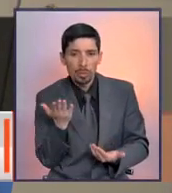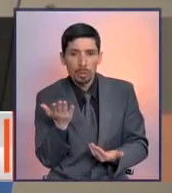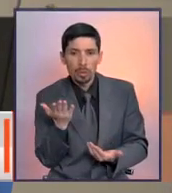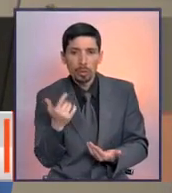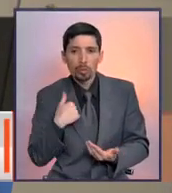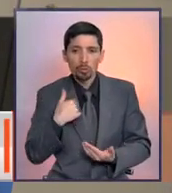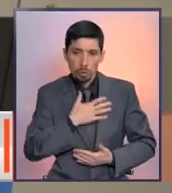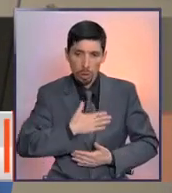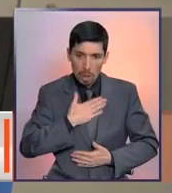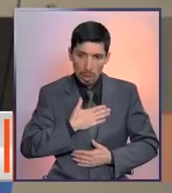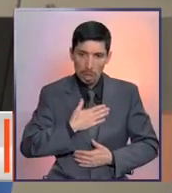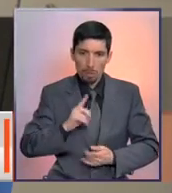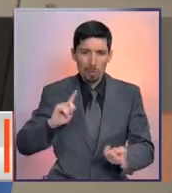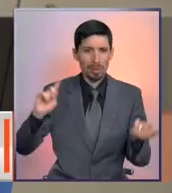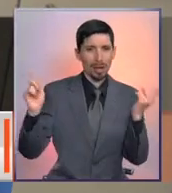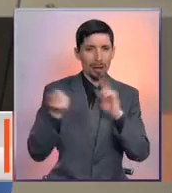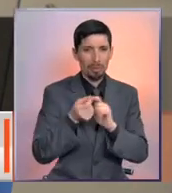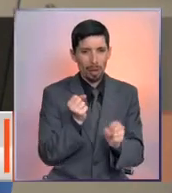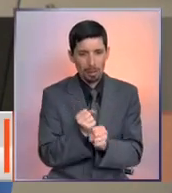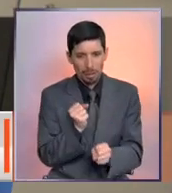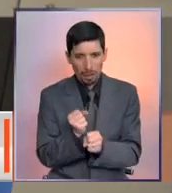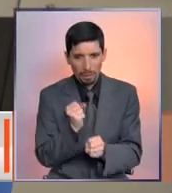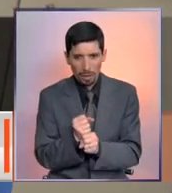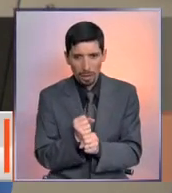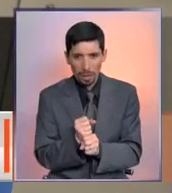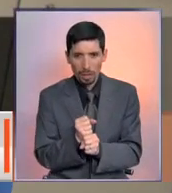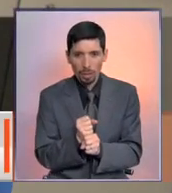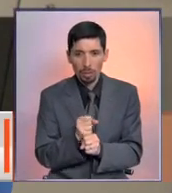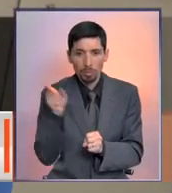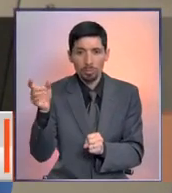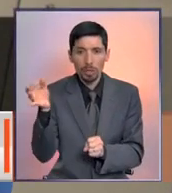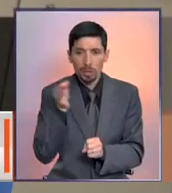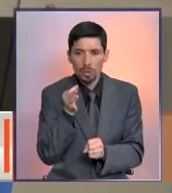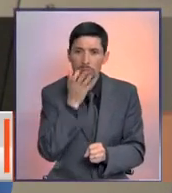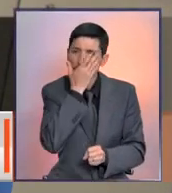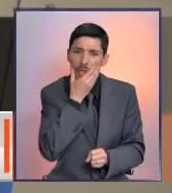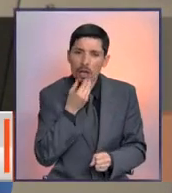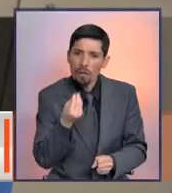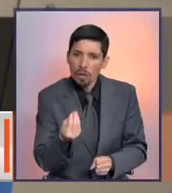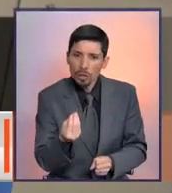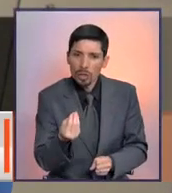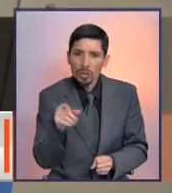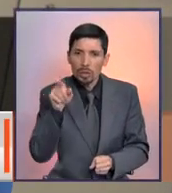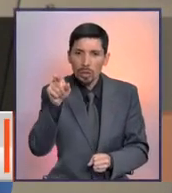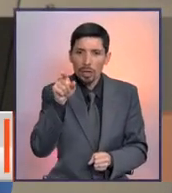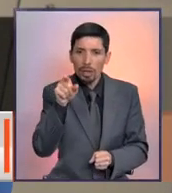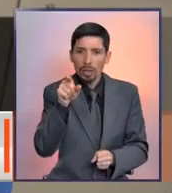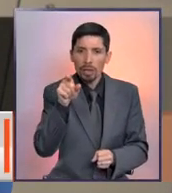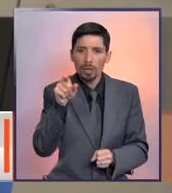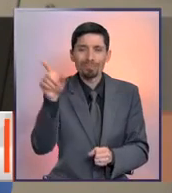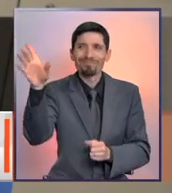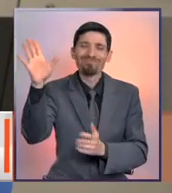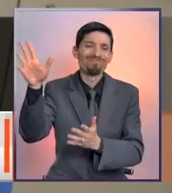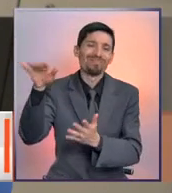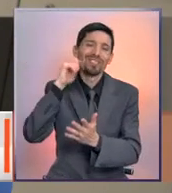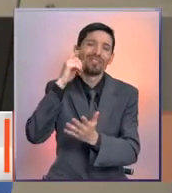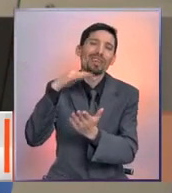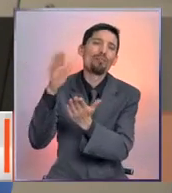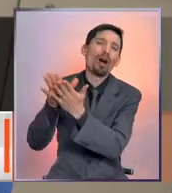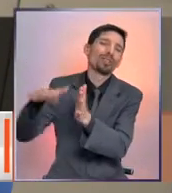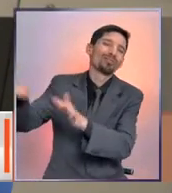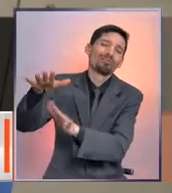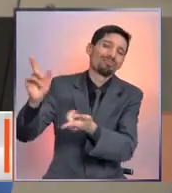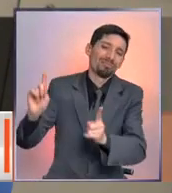change another environment to work. So let's say, they said, here is nice and here is there because in Asia there's no